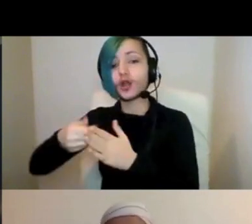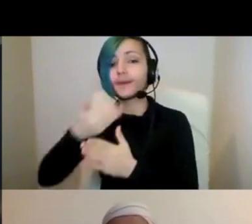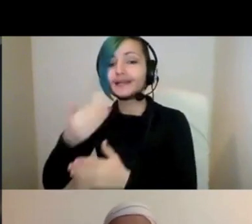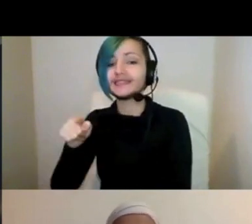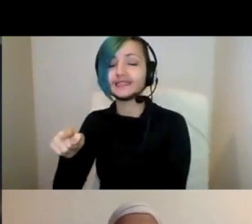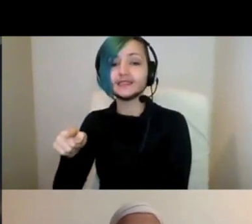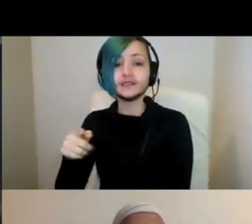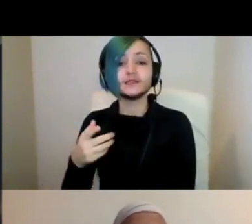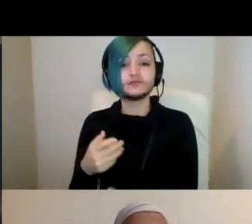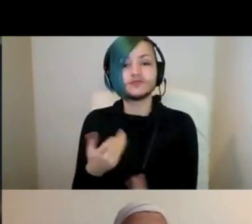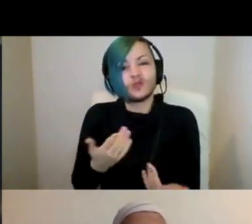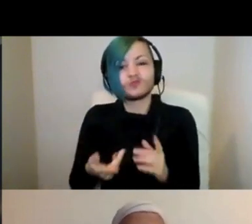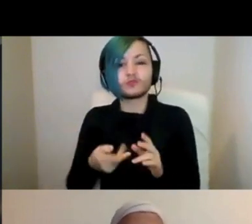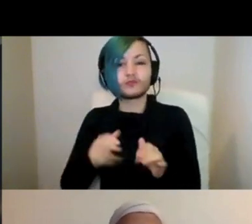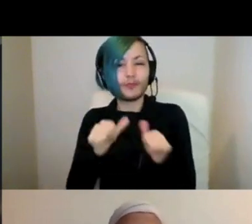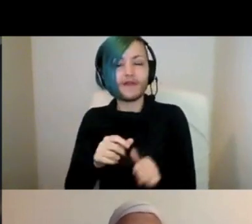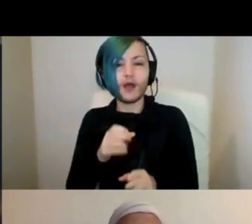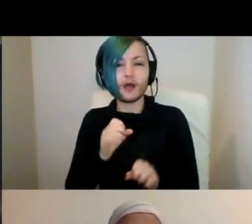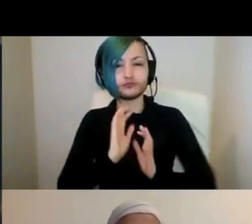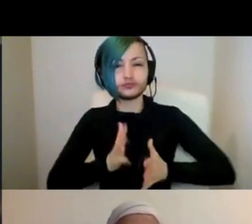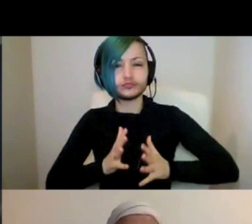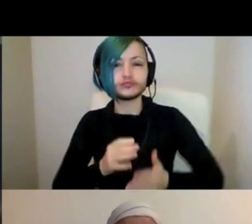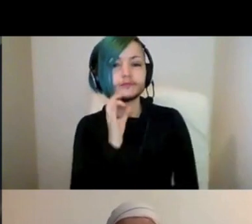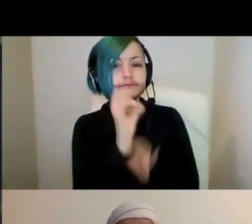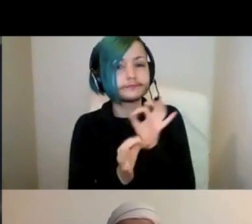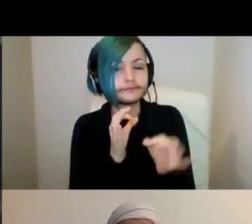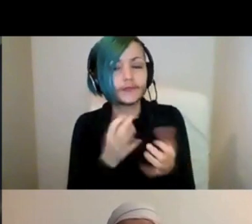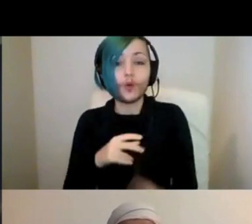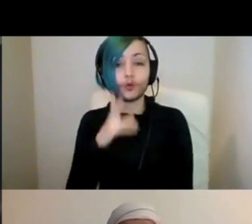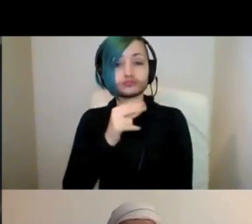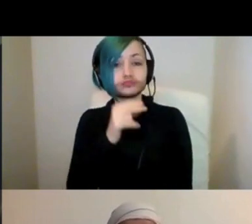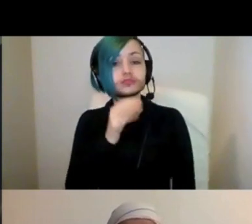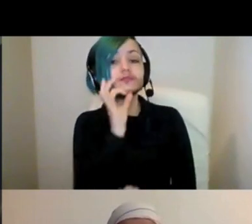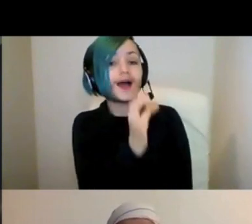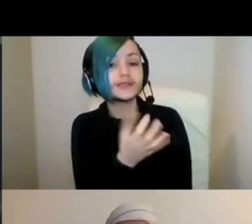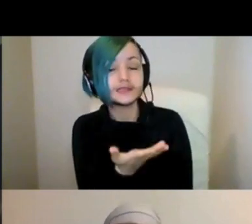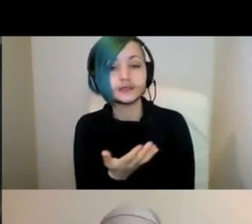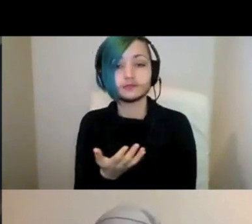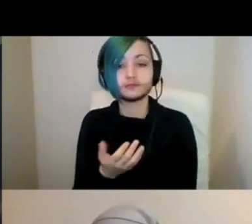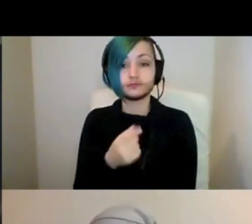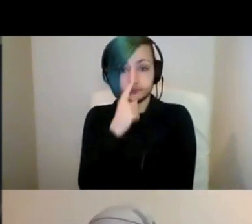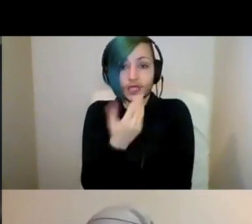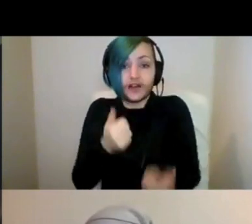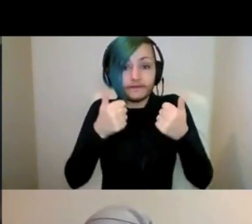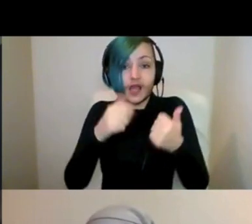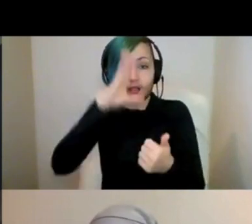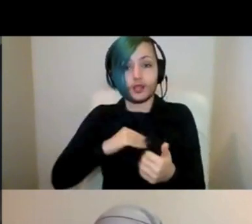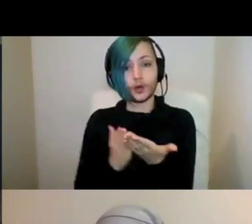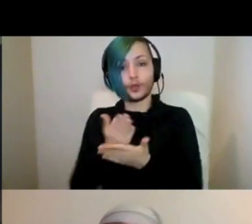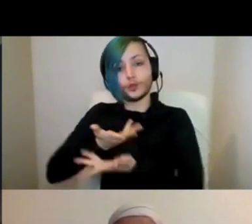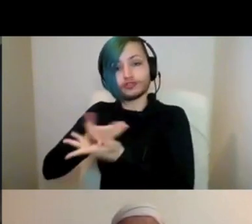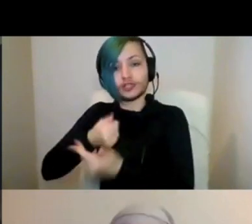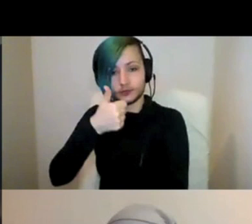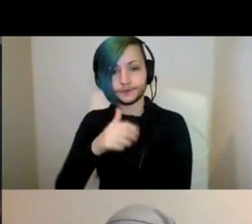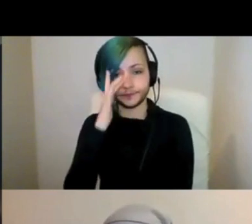would rather ask a question that way or sign a question. I think that's about it. The final thing is just